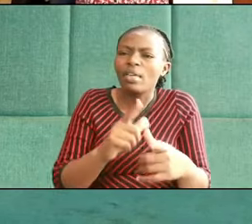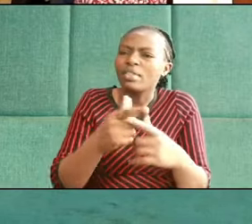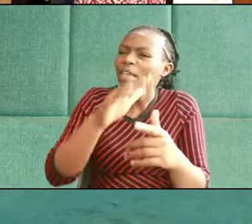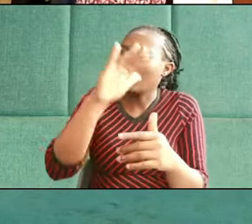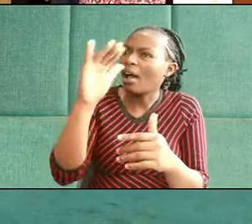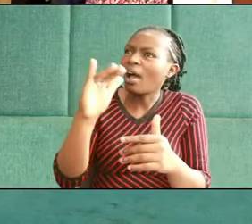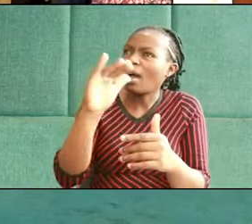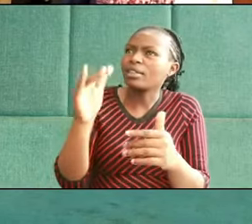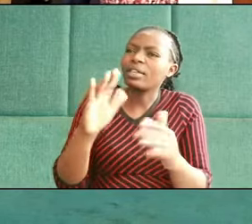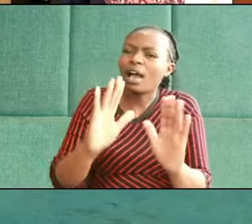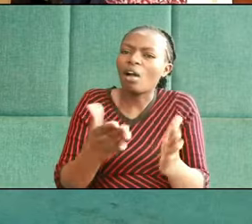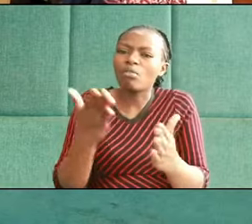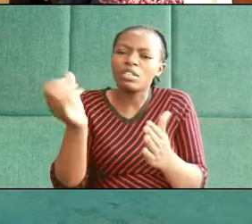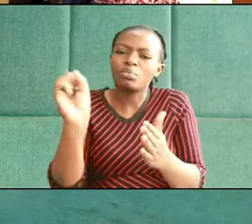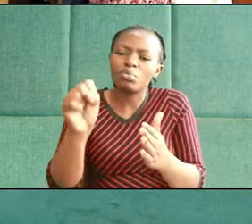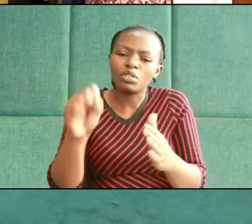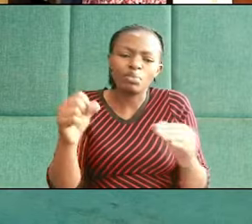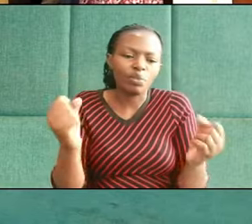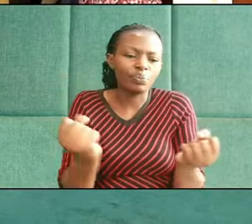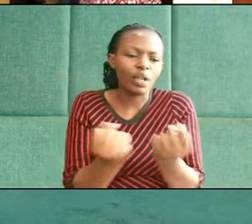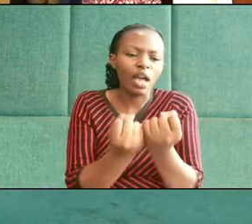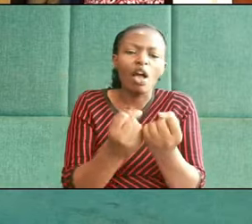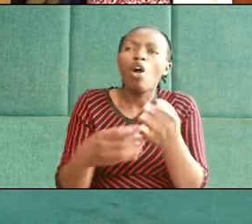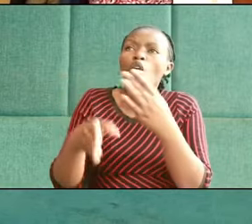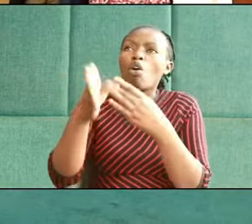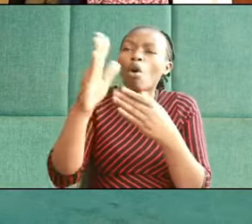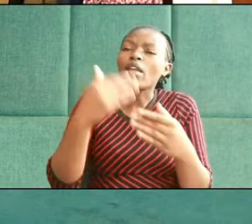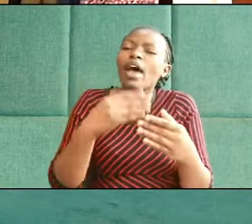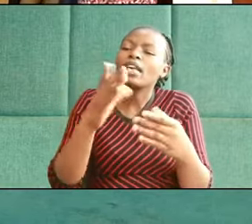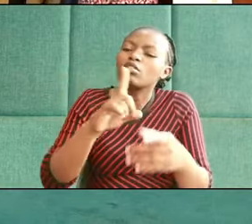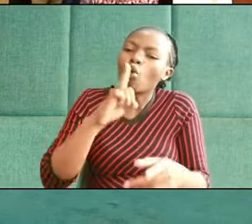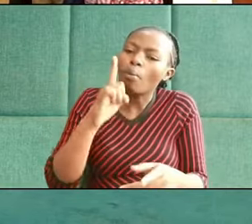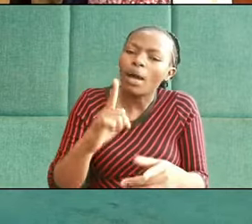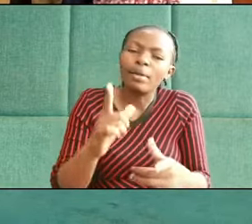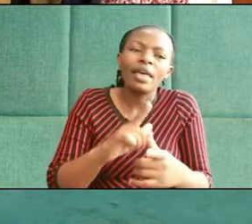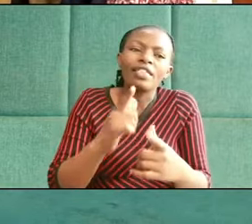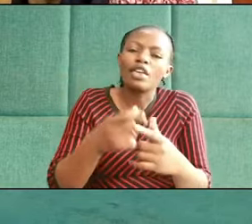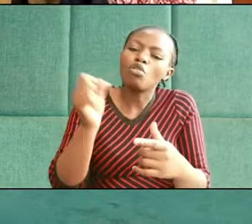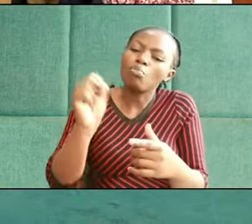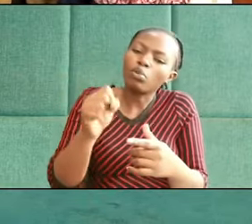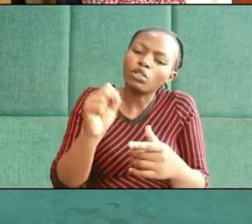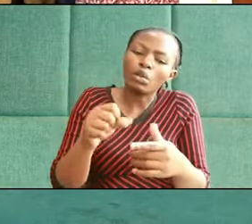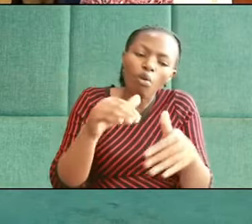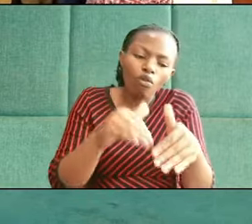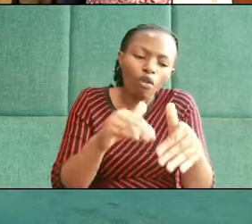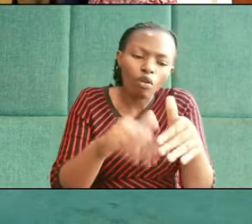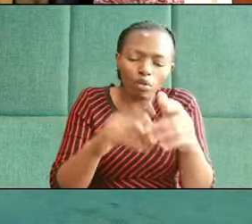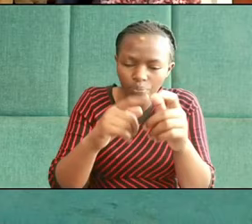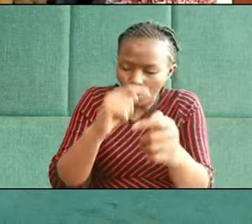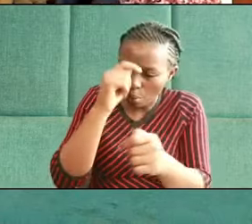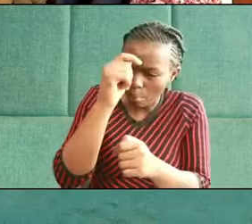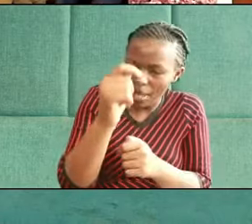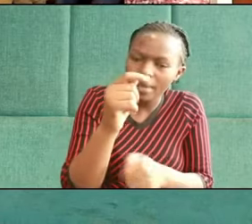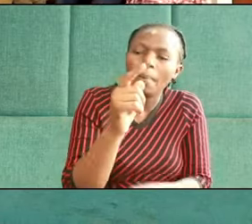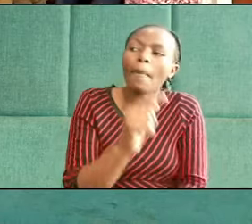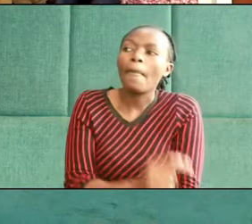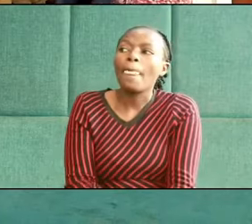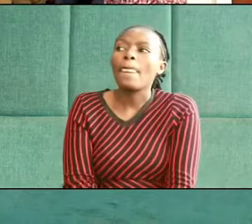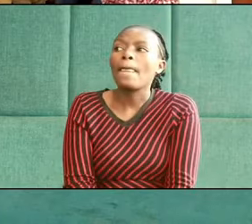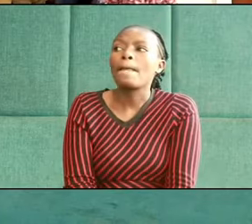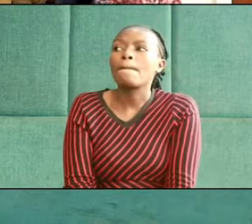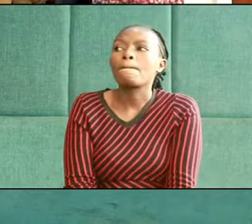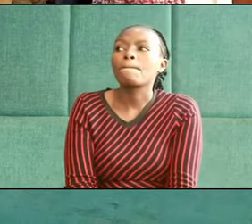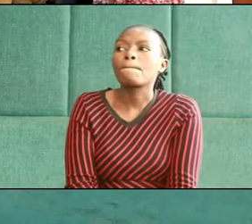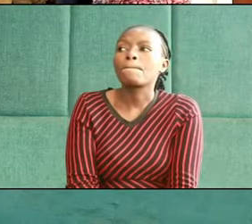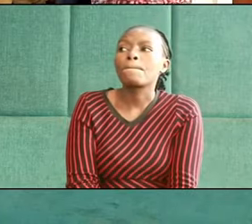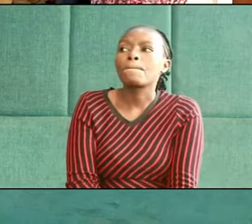even happen? As long as God has commanded you, you obey. You do what? Obey. Now, there was